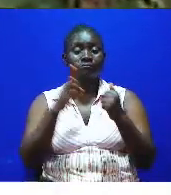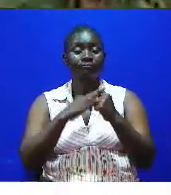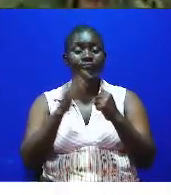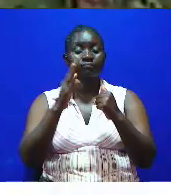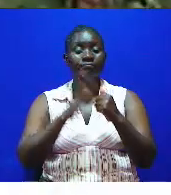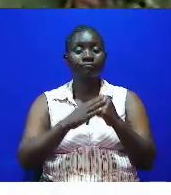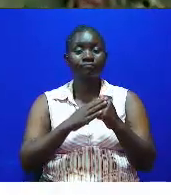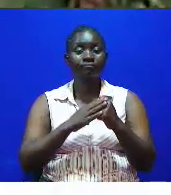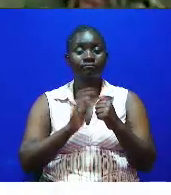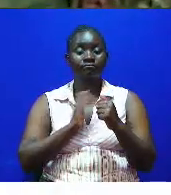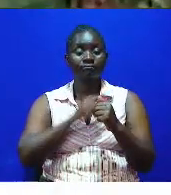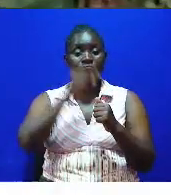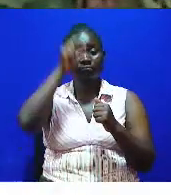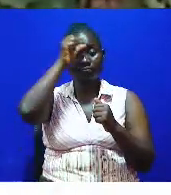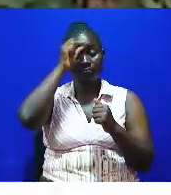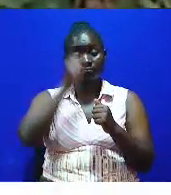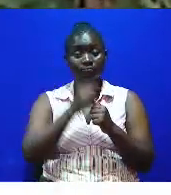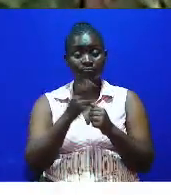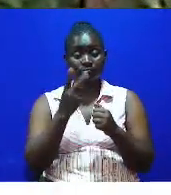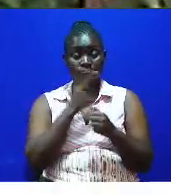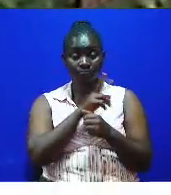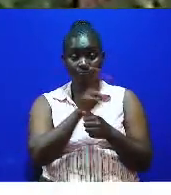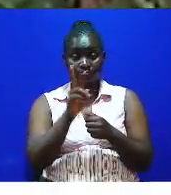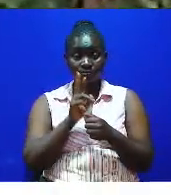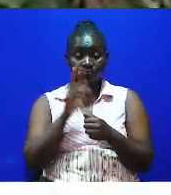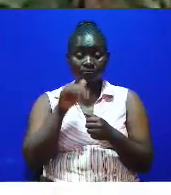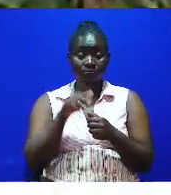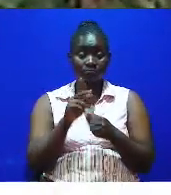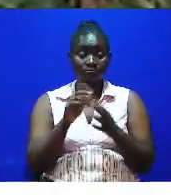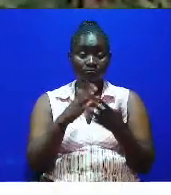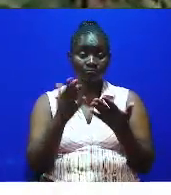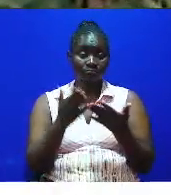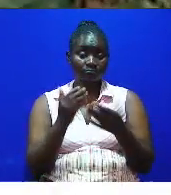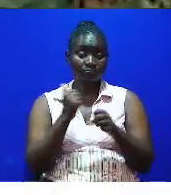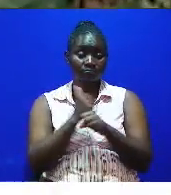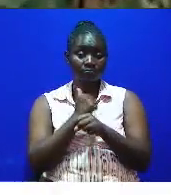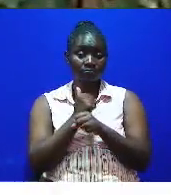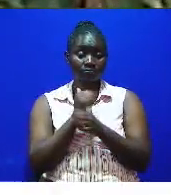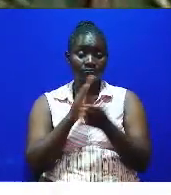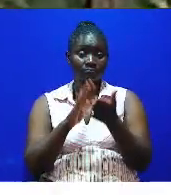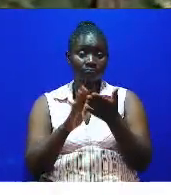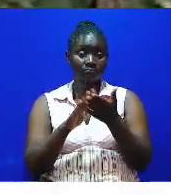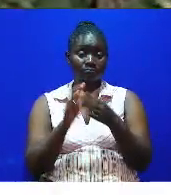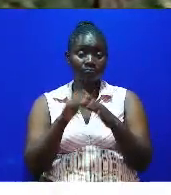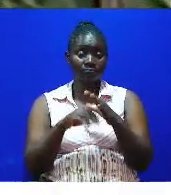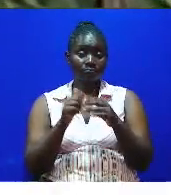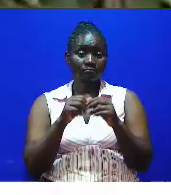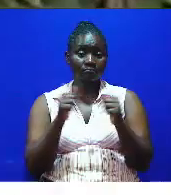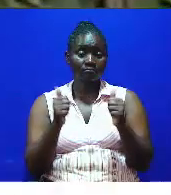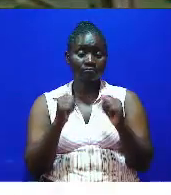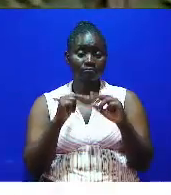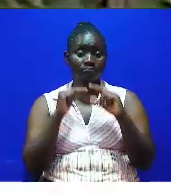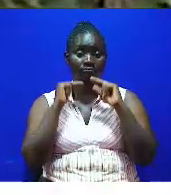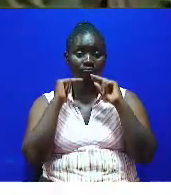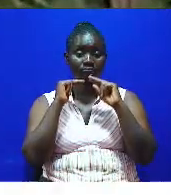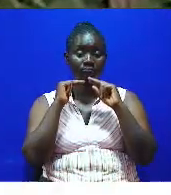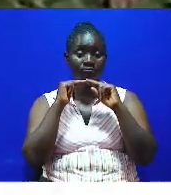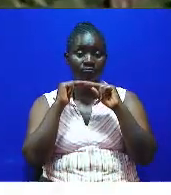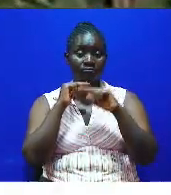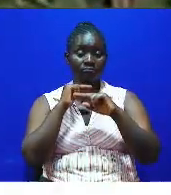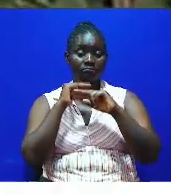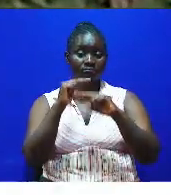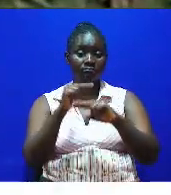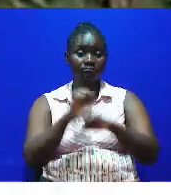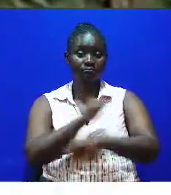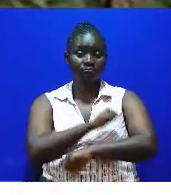iye serikali tigere few proposals chiae ekore bwango ebe kabana bali ni senior secondary schools because in